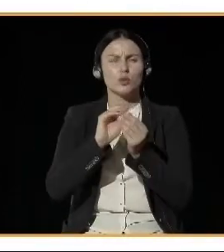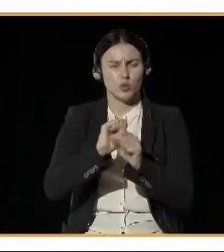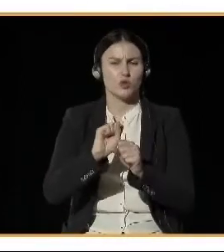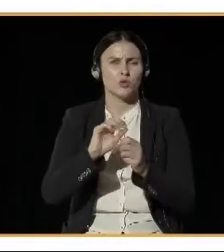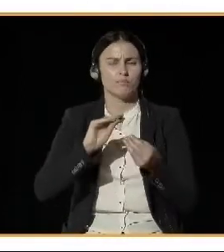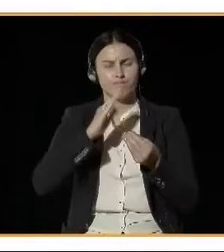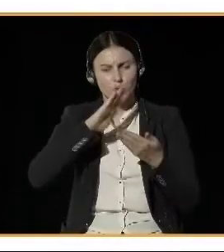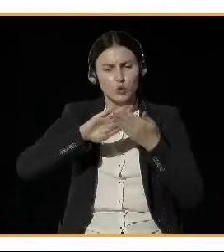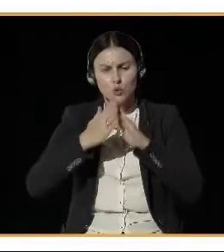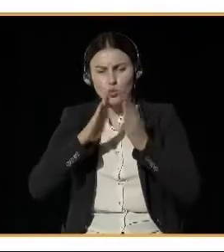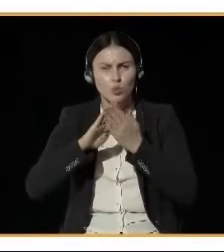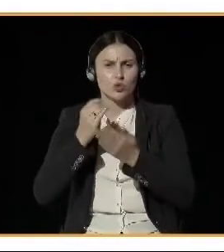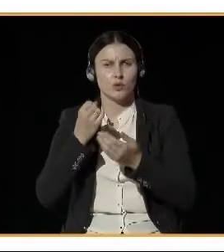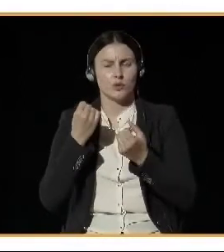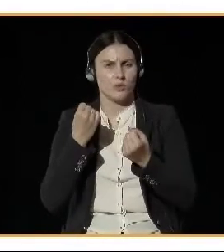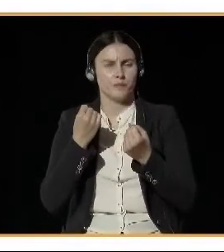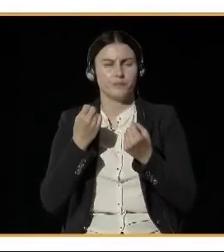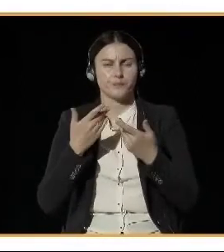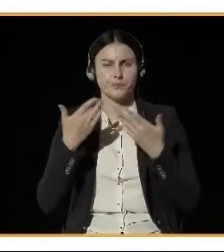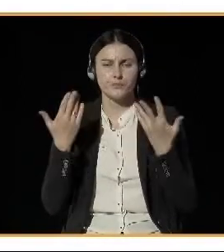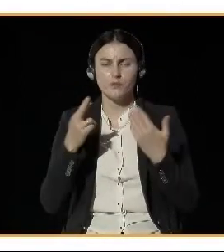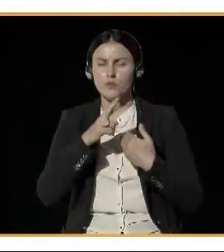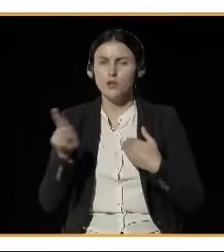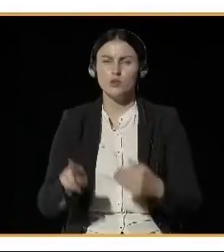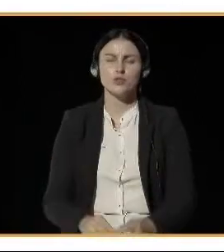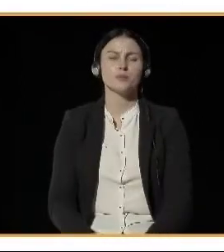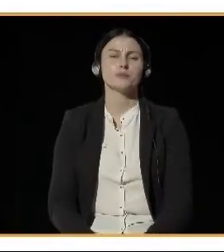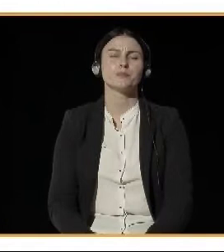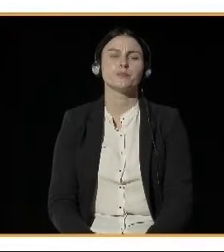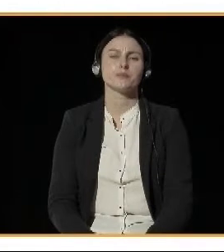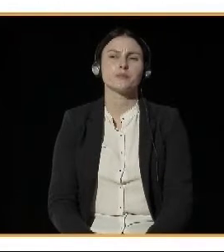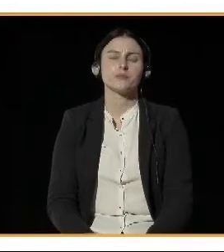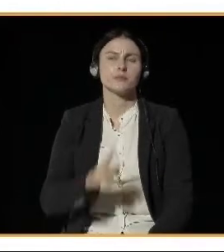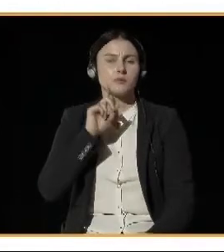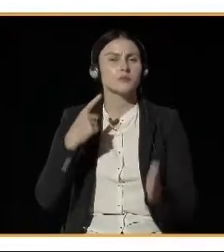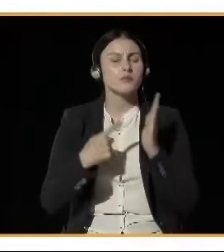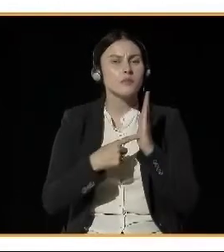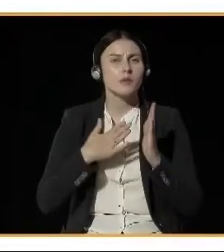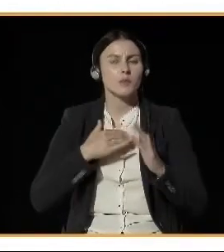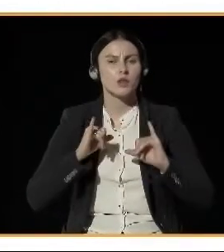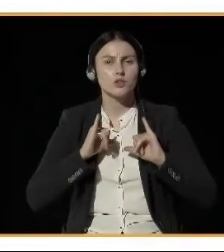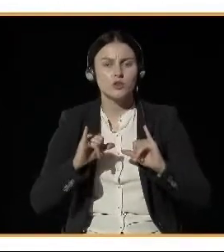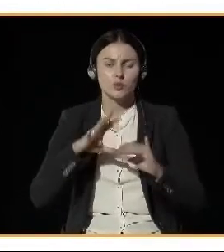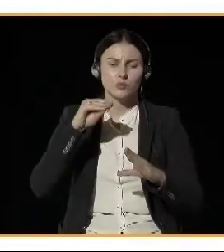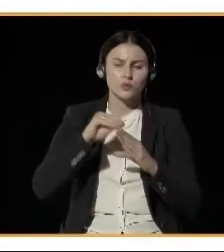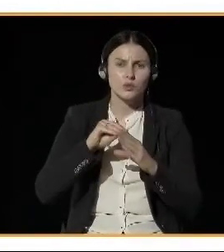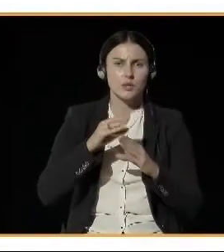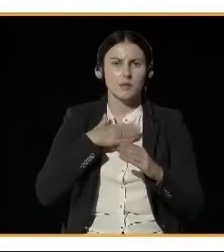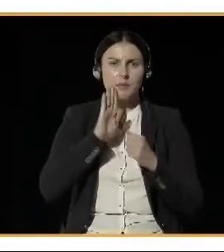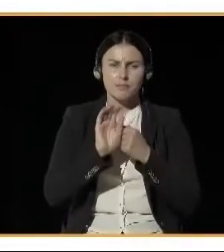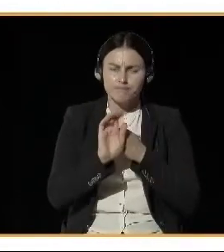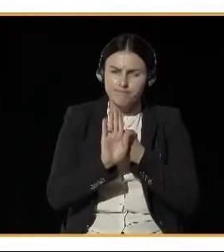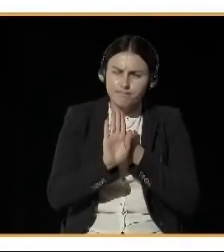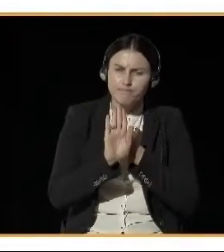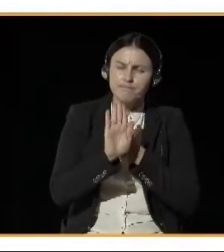many forces that push workers, older workers, out from the labor market, such